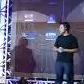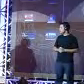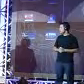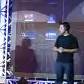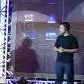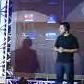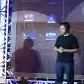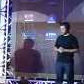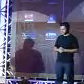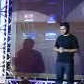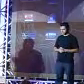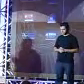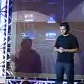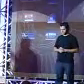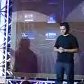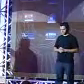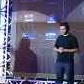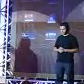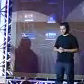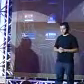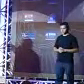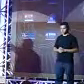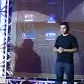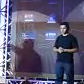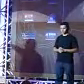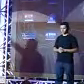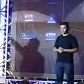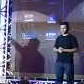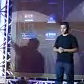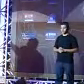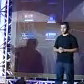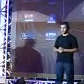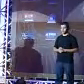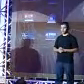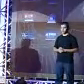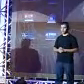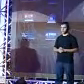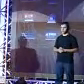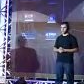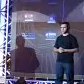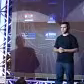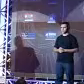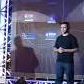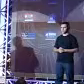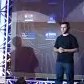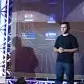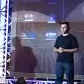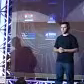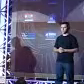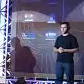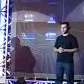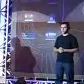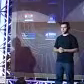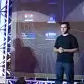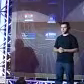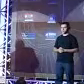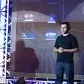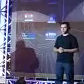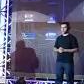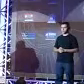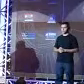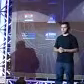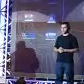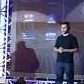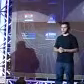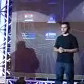for as long as those people in the core provide what the people on the